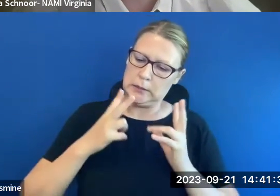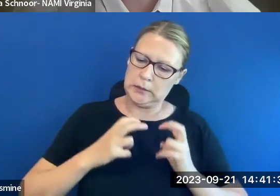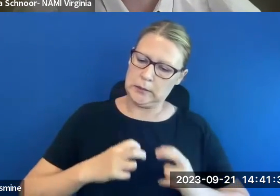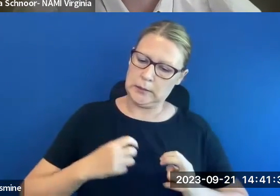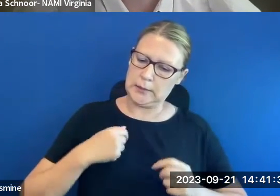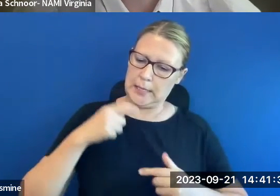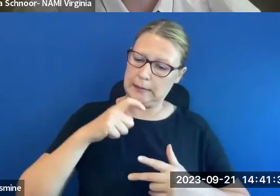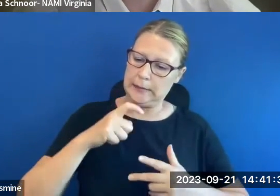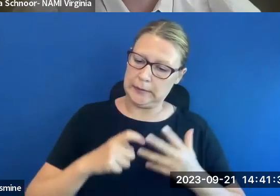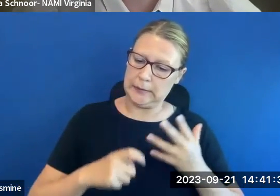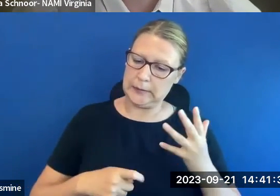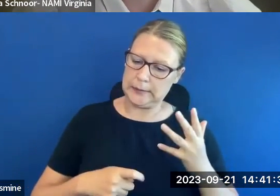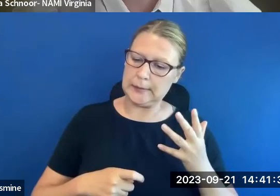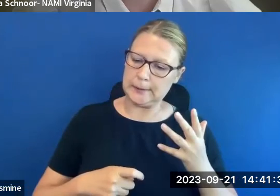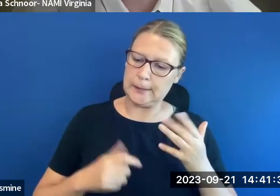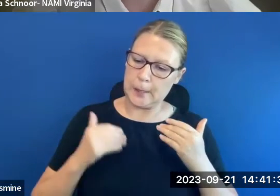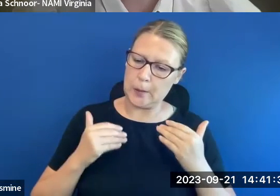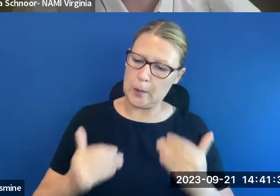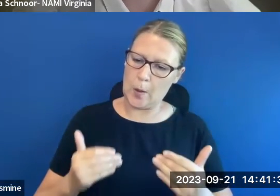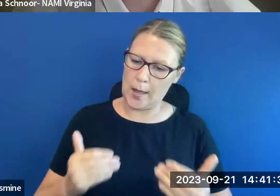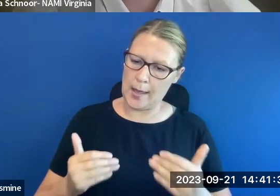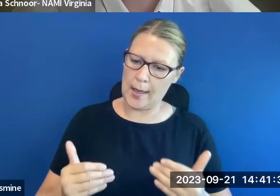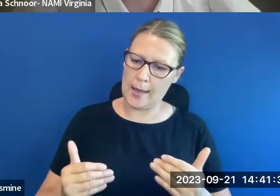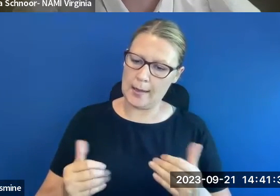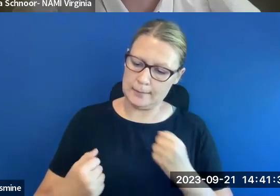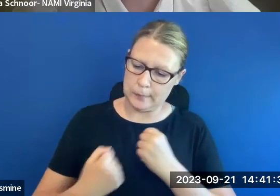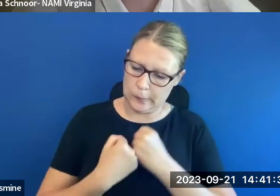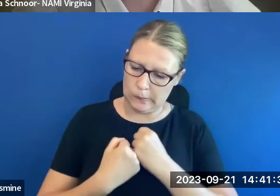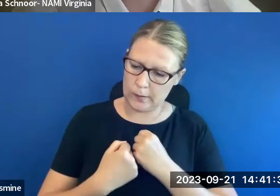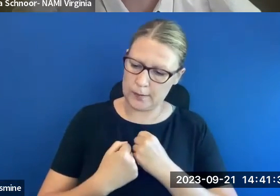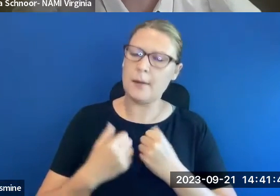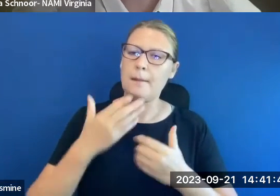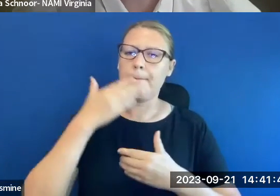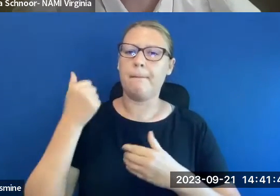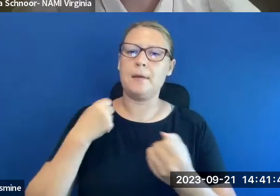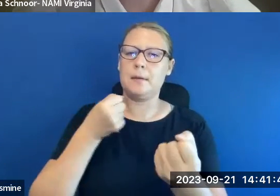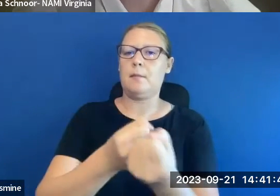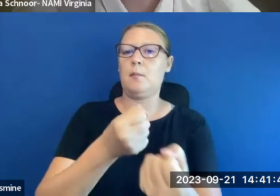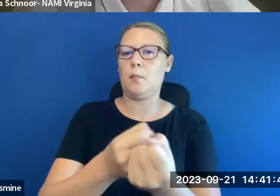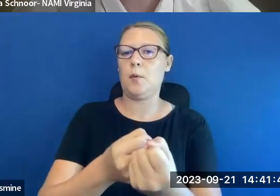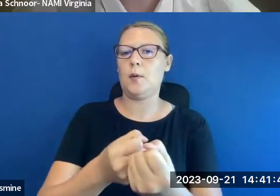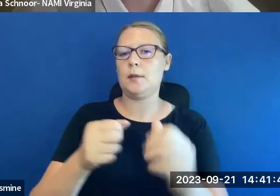need, they will be in a better position to support their child while that is going on.